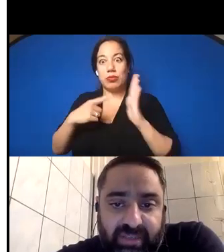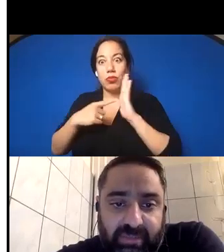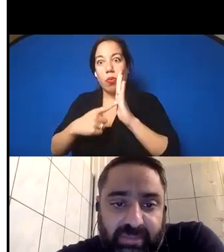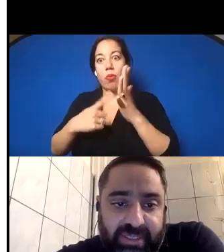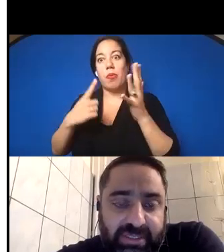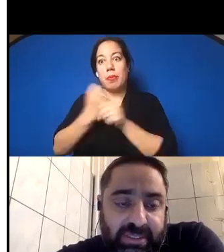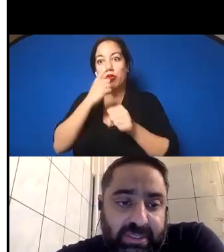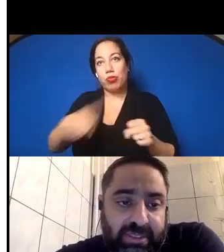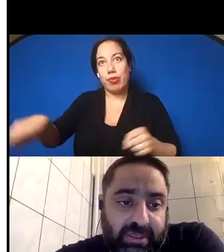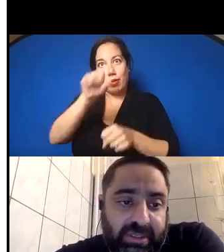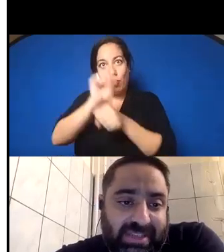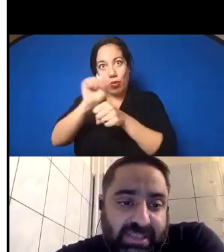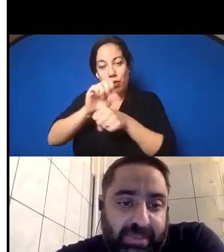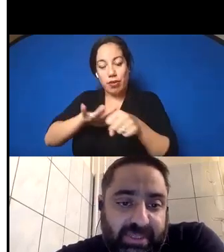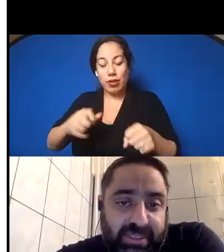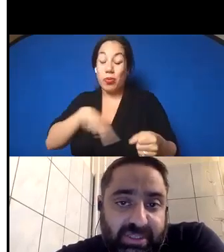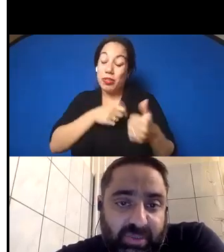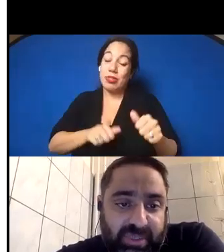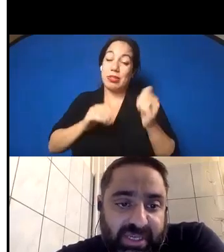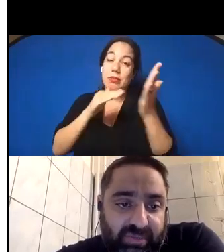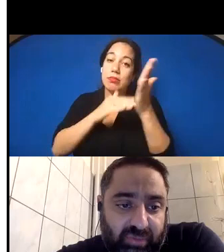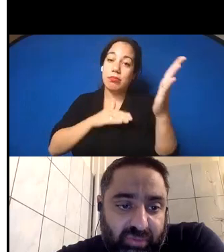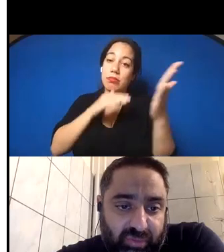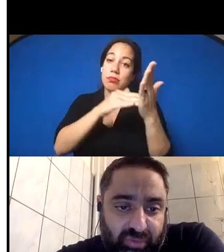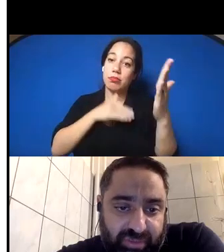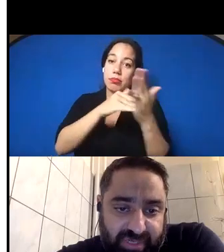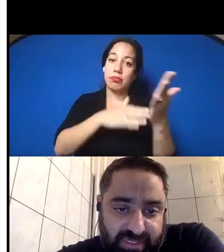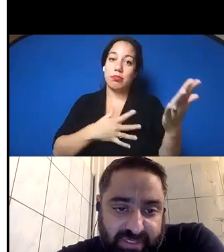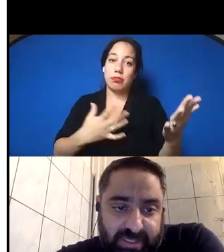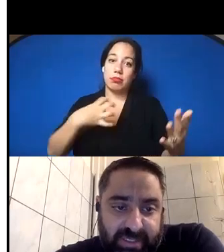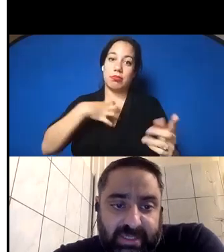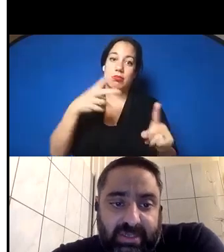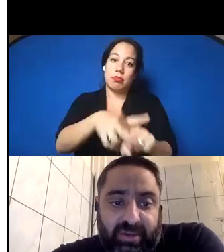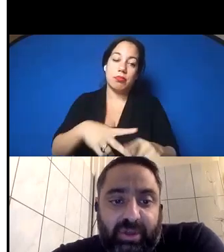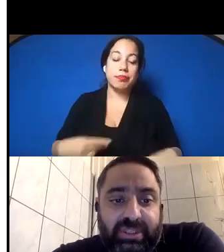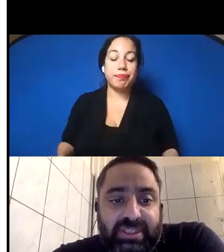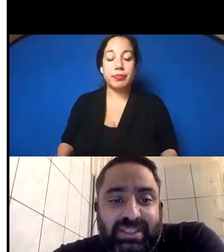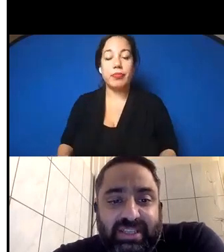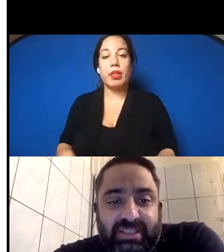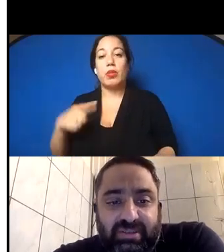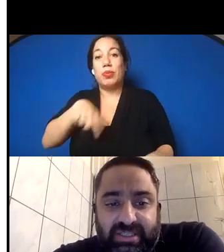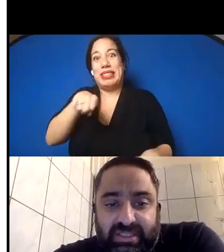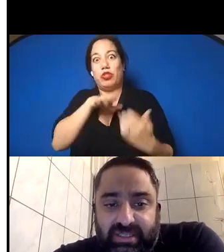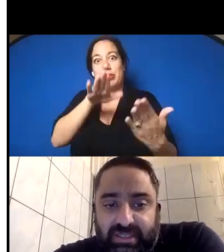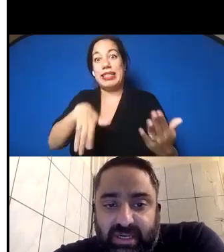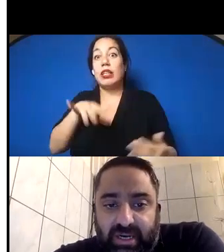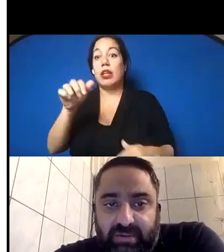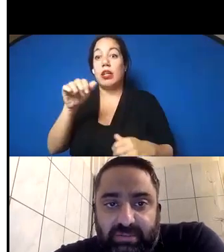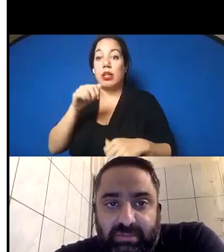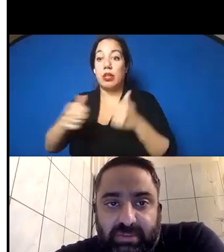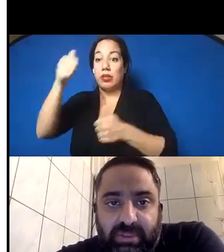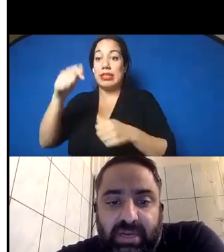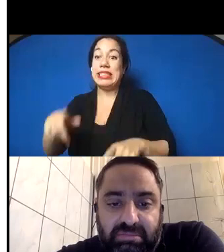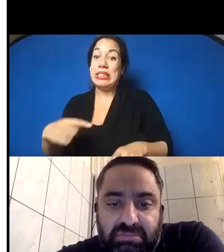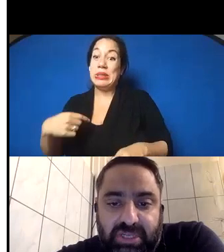filing complaints, and that's something that needs to be done to address this. authorities did not address the. We can move